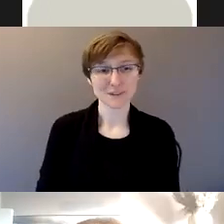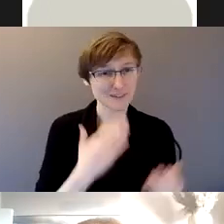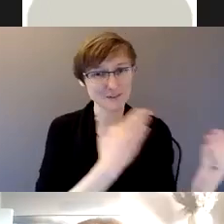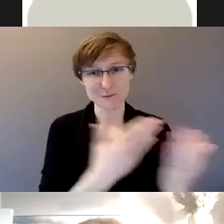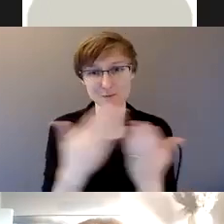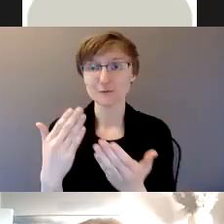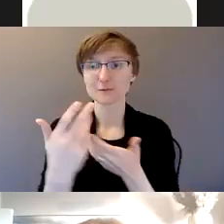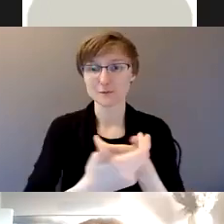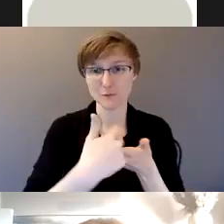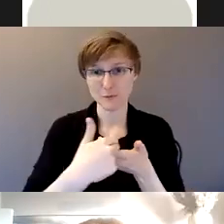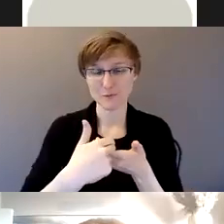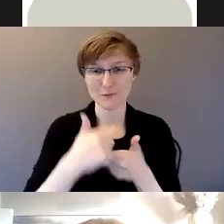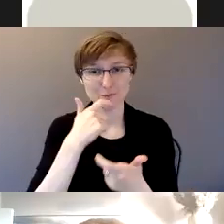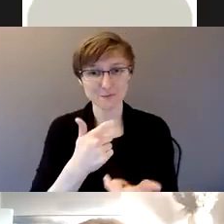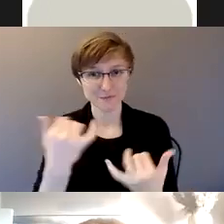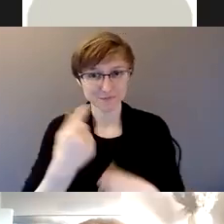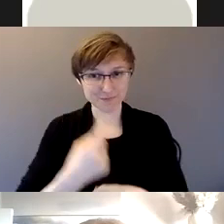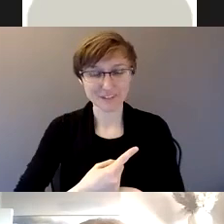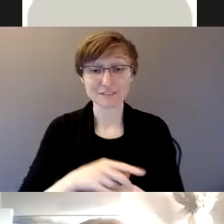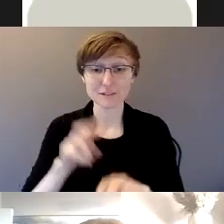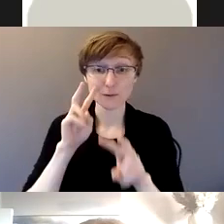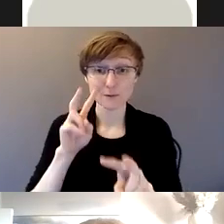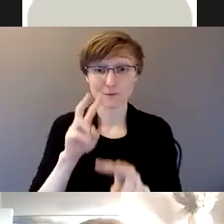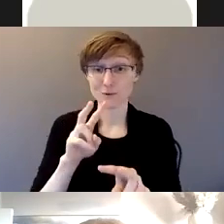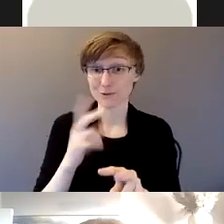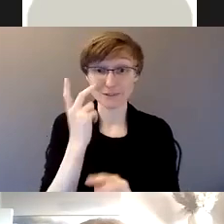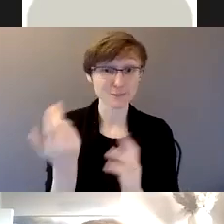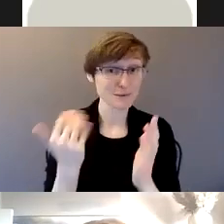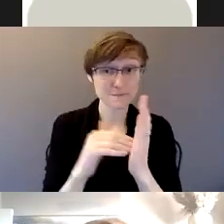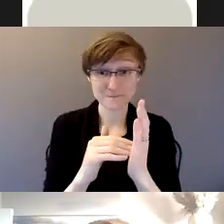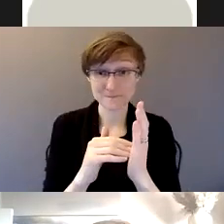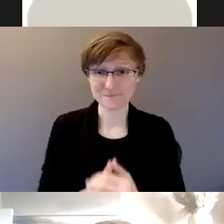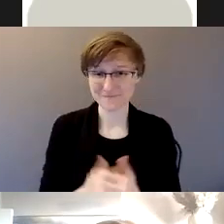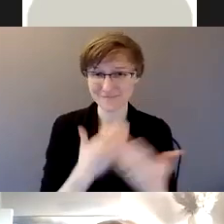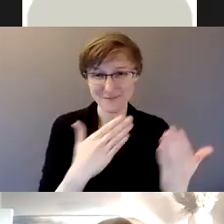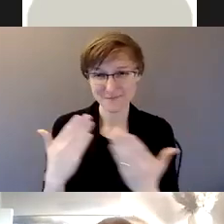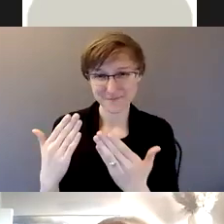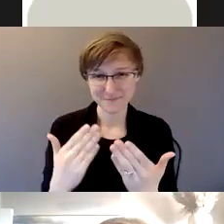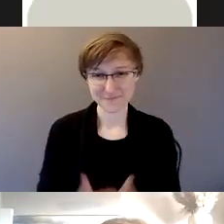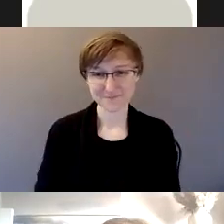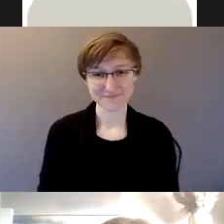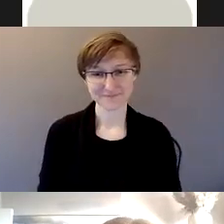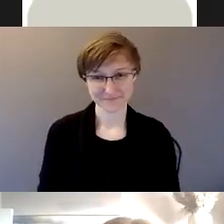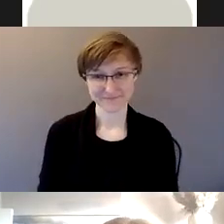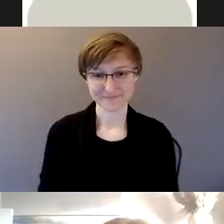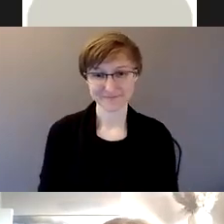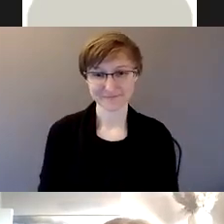joined us, and we look forward to you joining our future sessions and webinars. So thank you, everybody. Thank you so much.